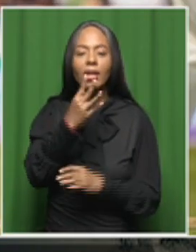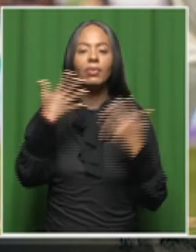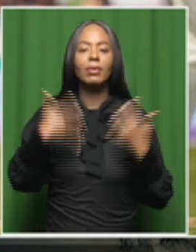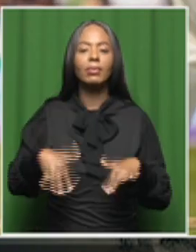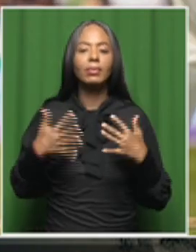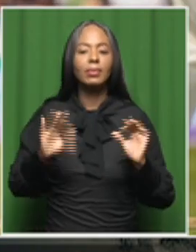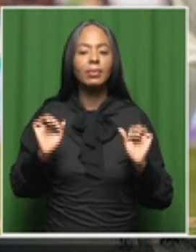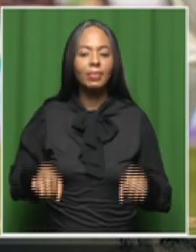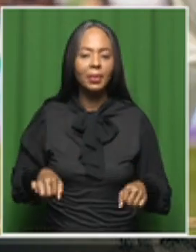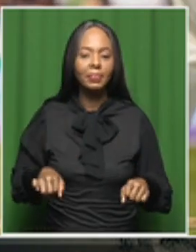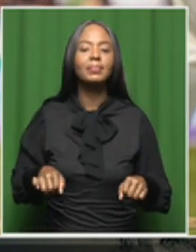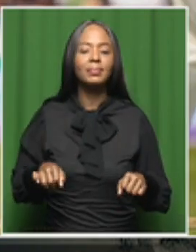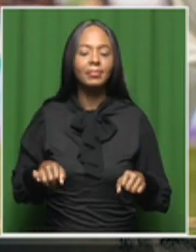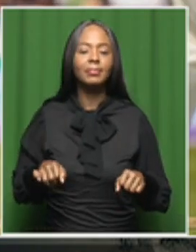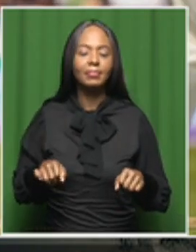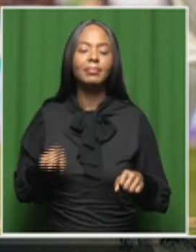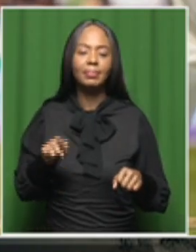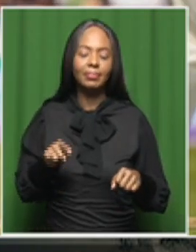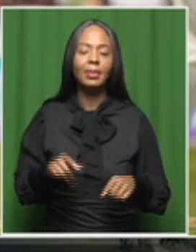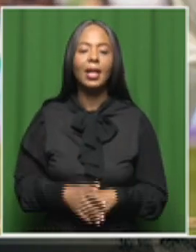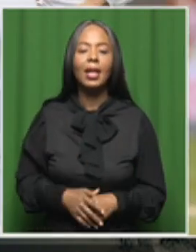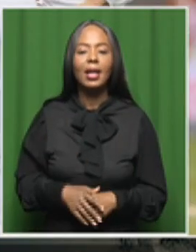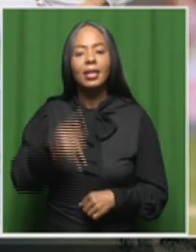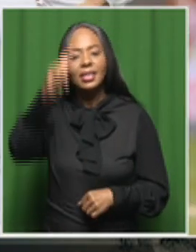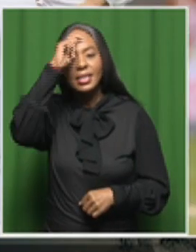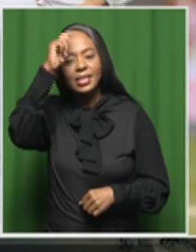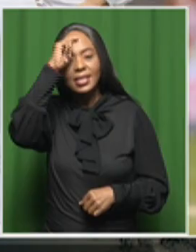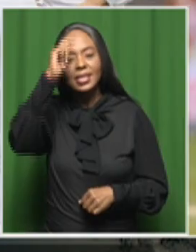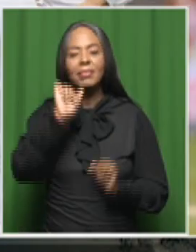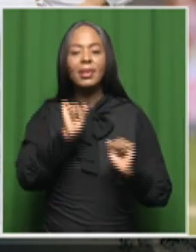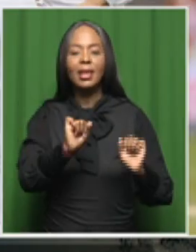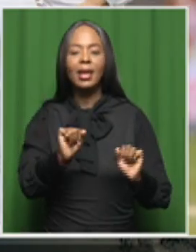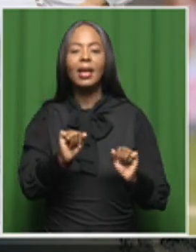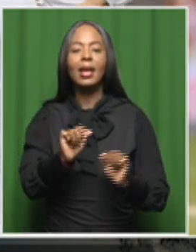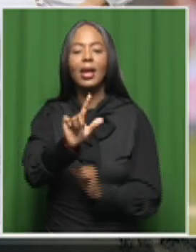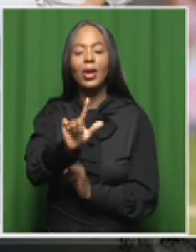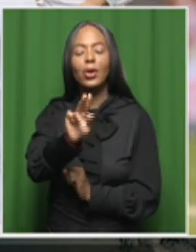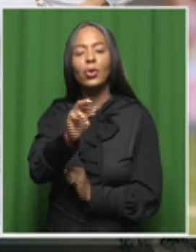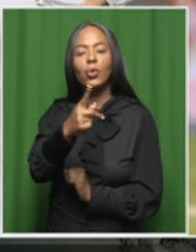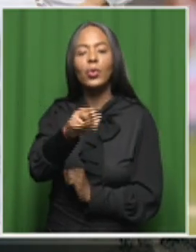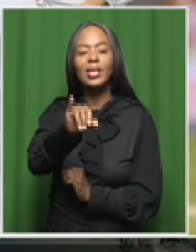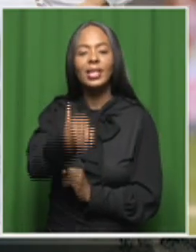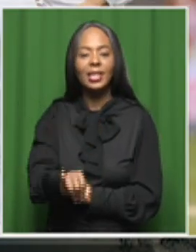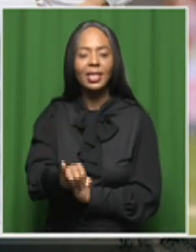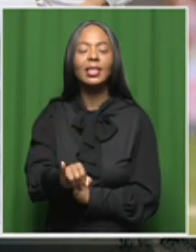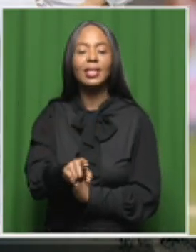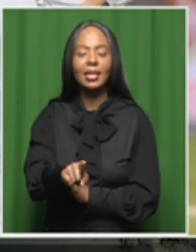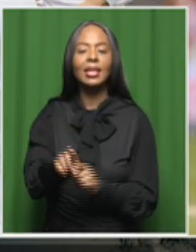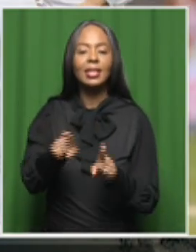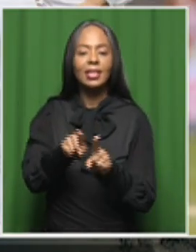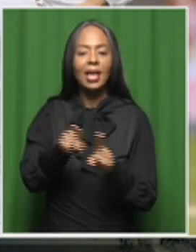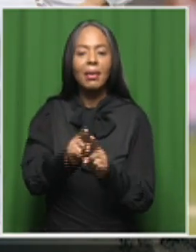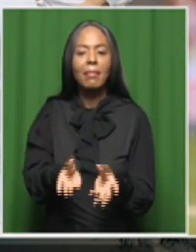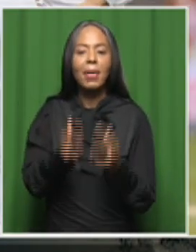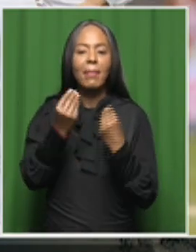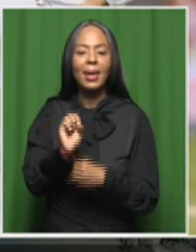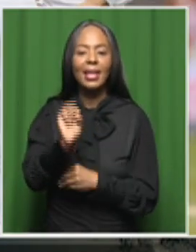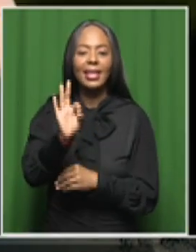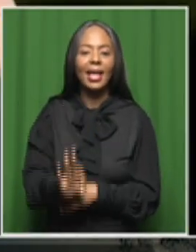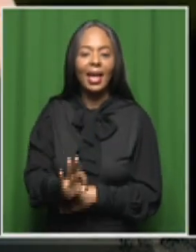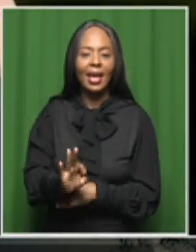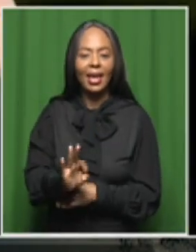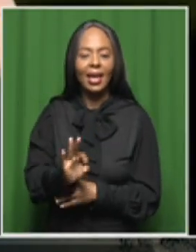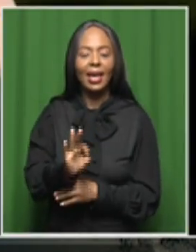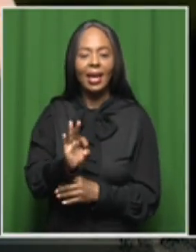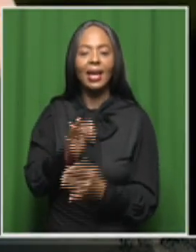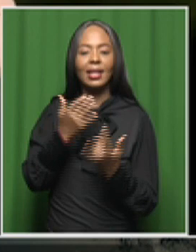match cricket. And then, to see the rest of the boys join in. Lungi and Gidi stepping up late yesterday afternoon, picking up 3 crucial wickets. I